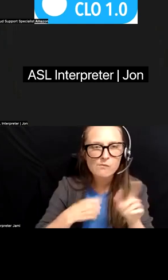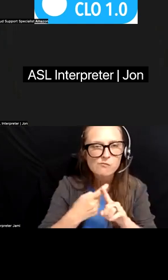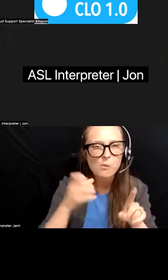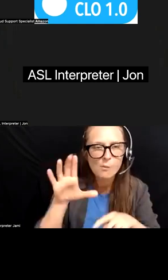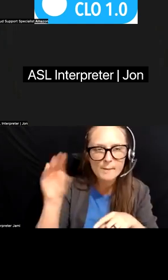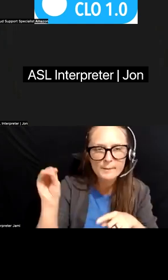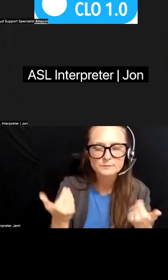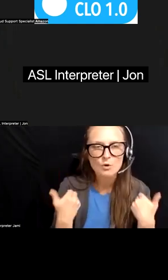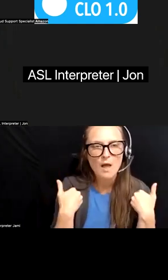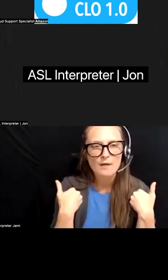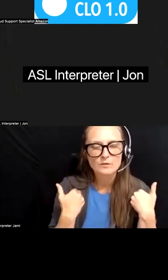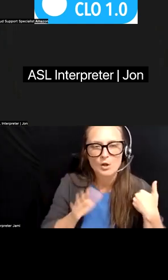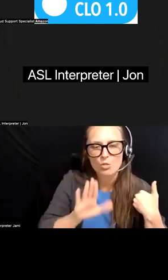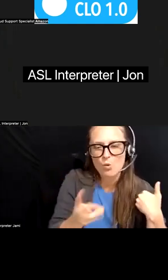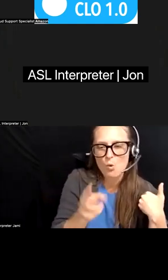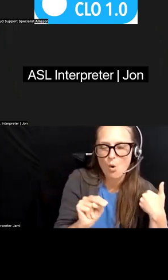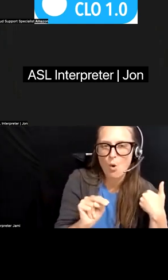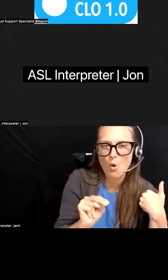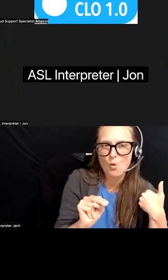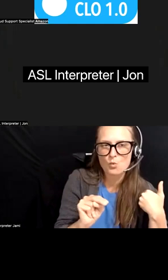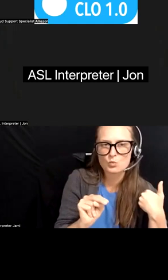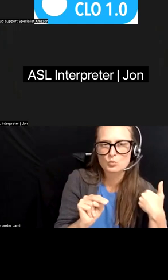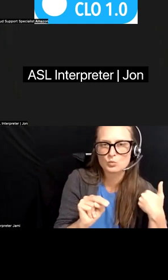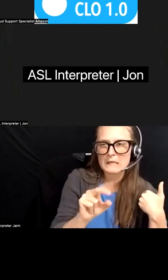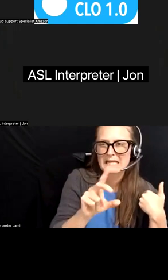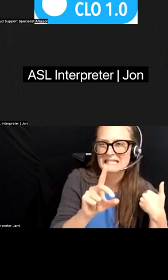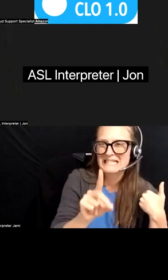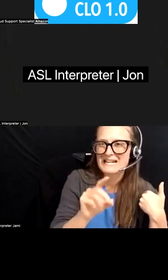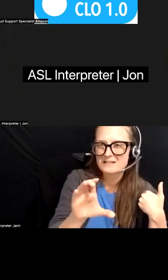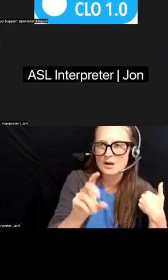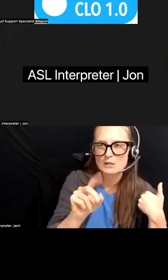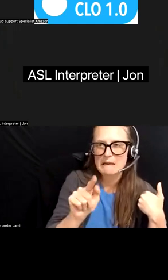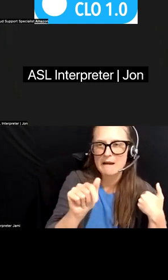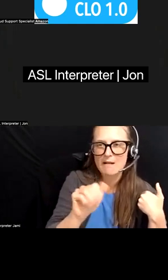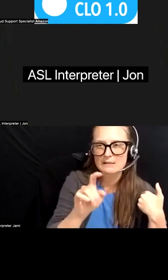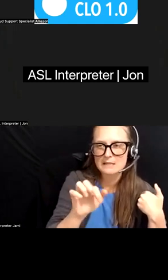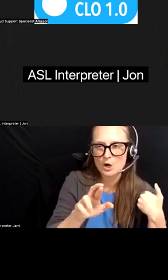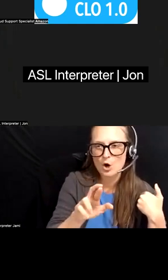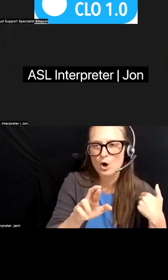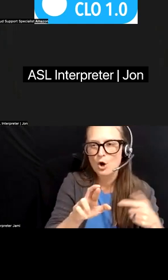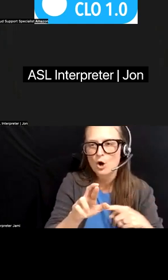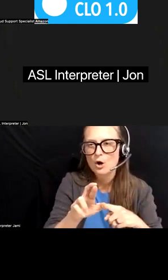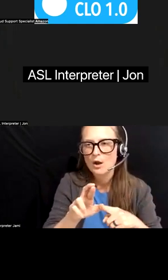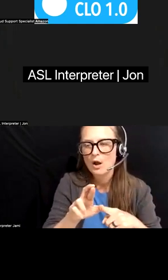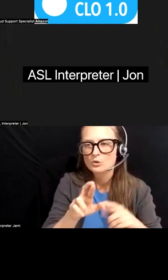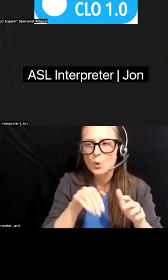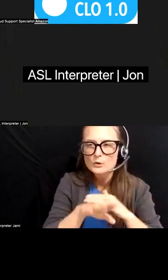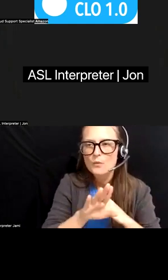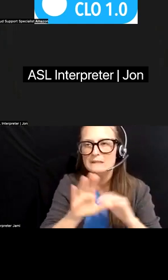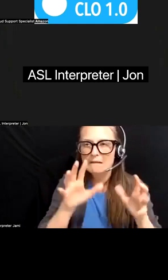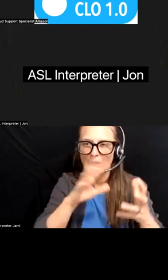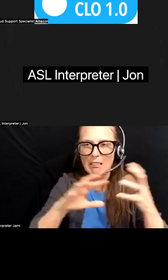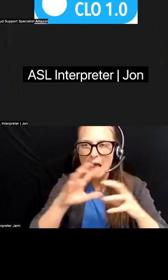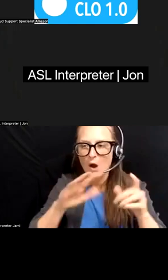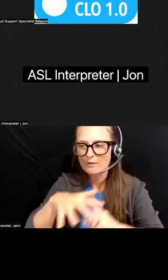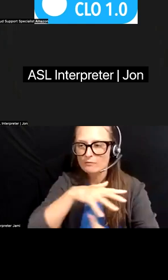their on-premise data centers to go into this cloud environment that AWS provides and a